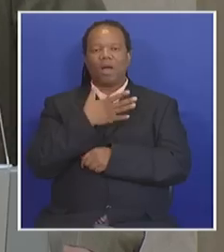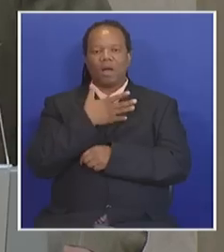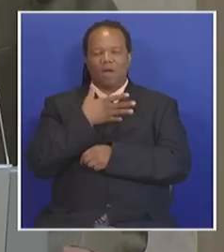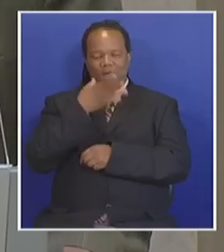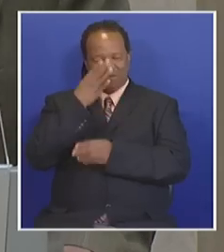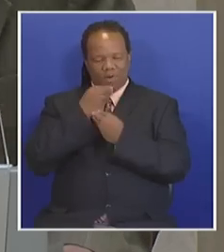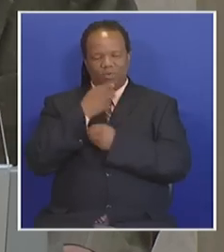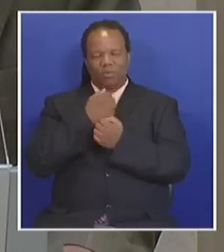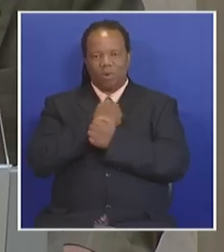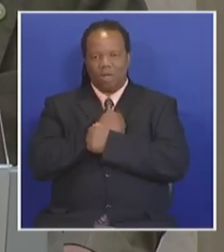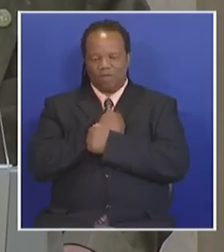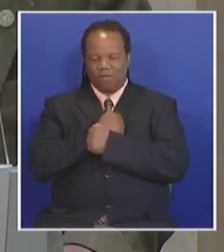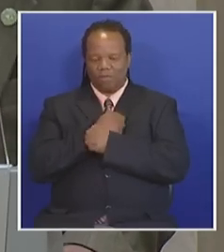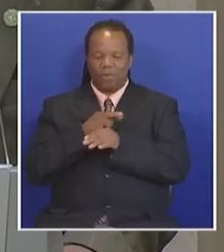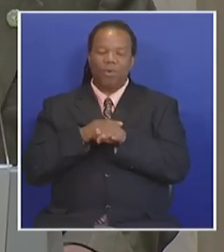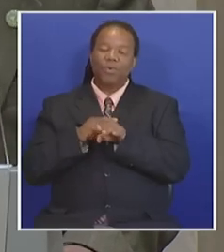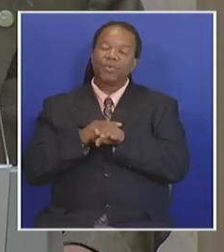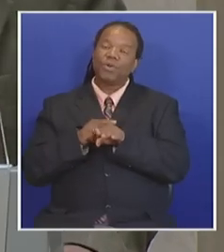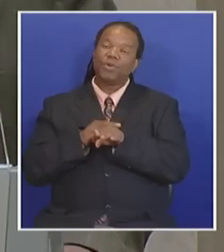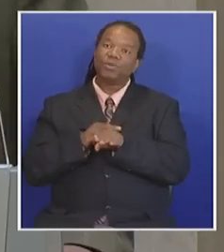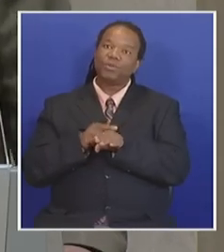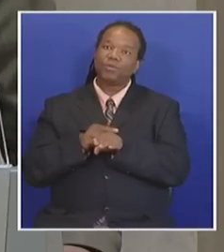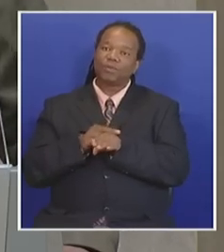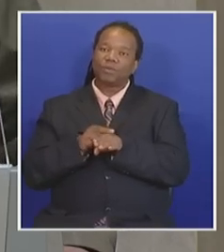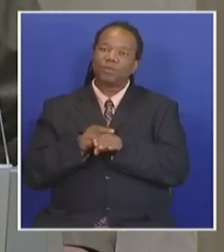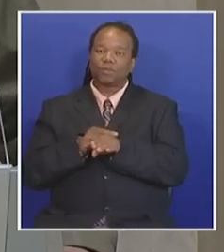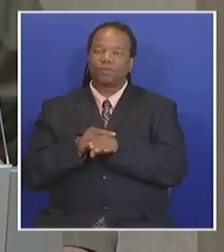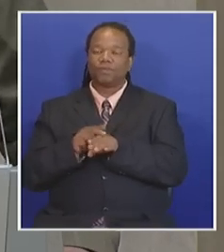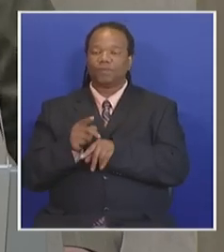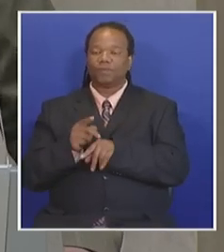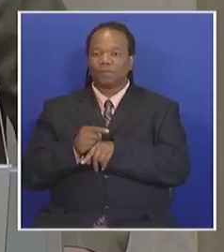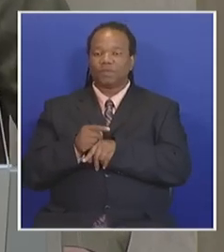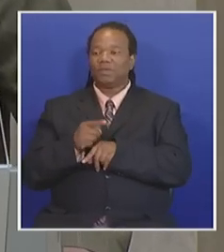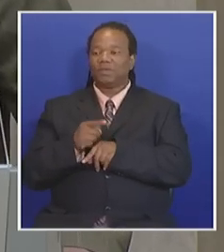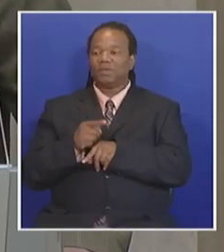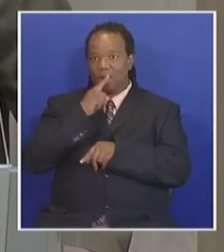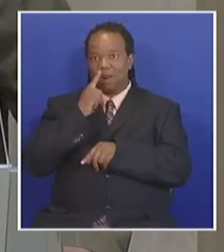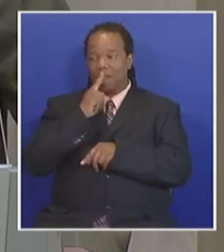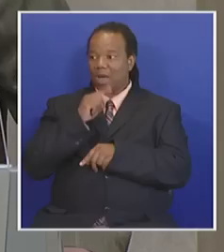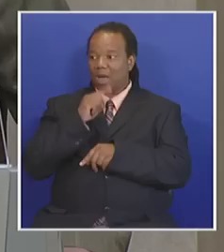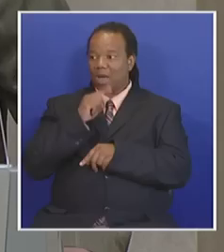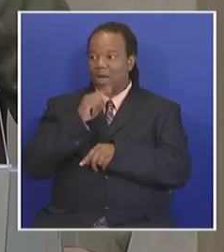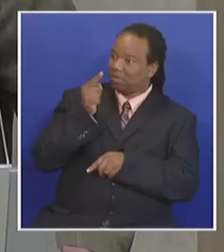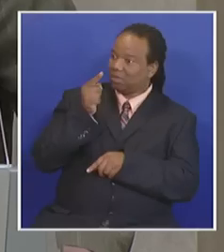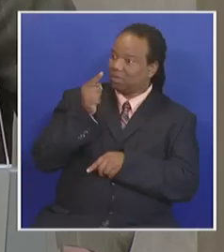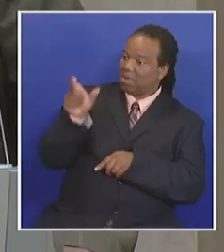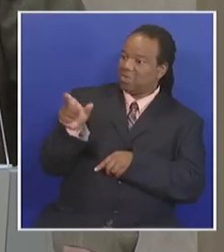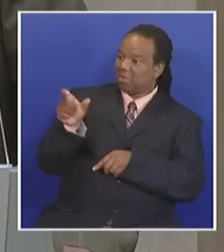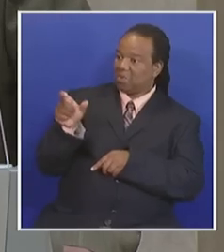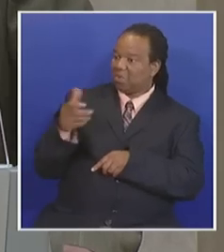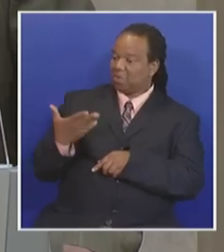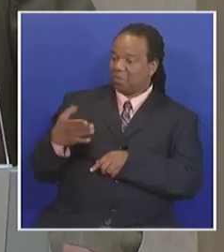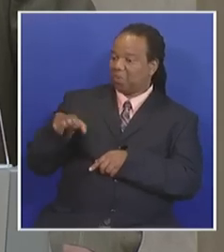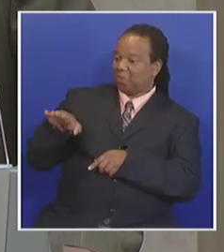Racism springs from the lie that certain human beings are less than fully human. It's a